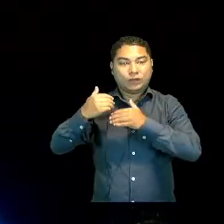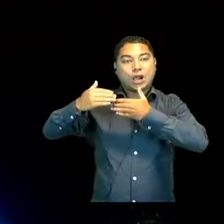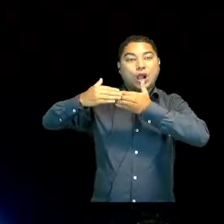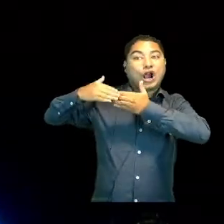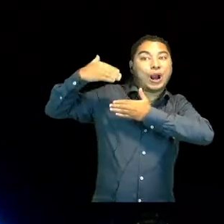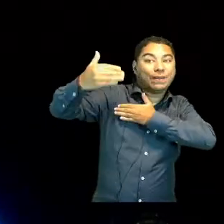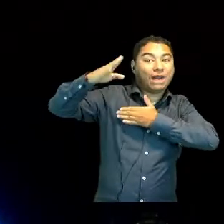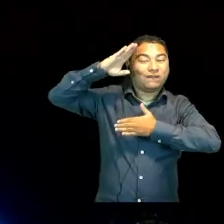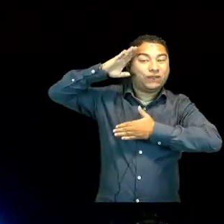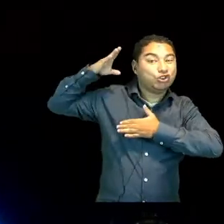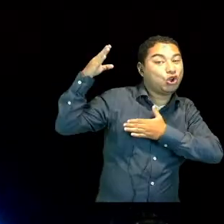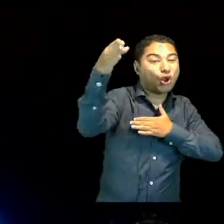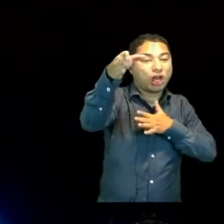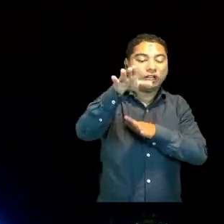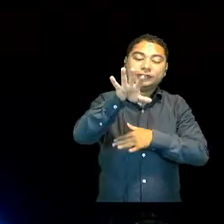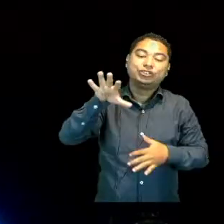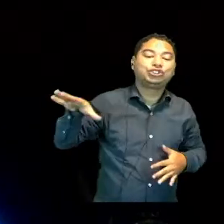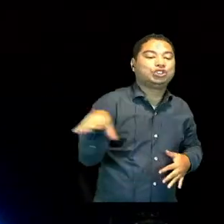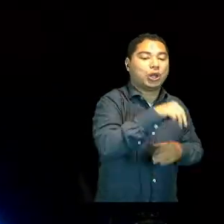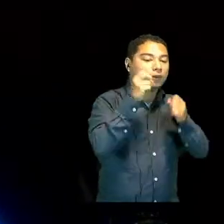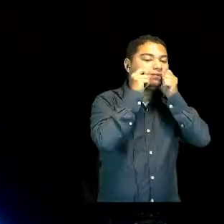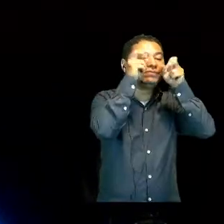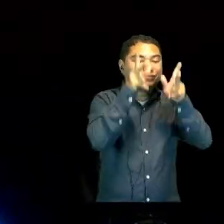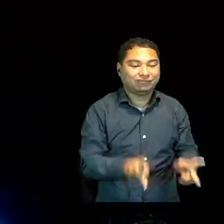humans benefit.